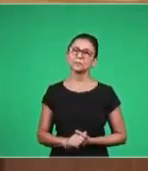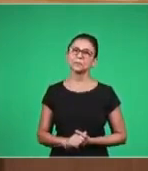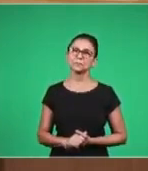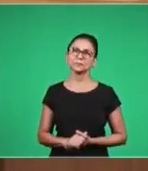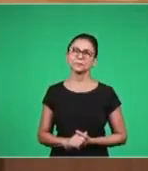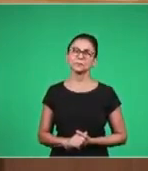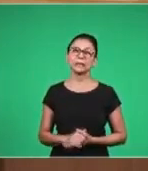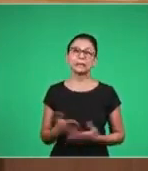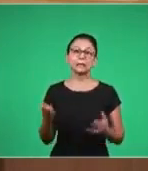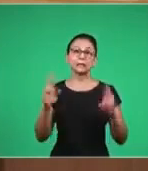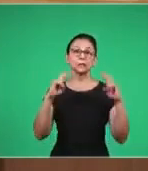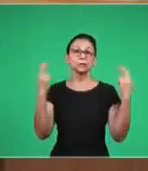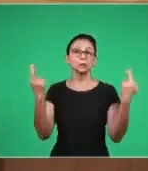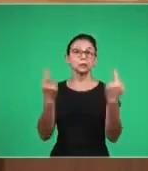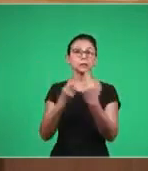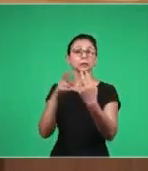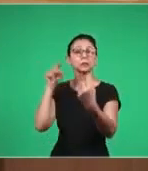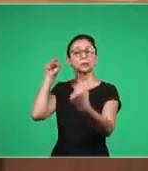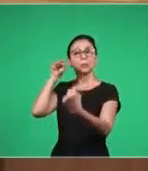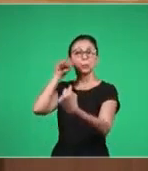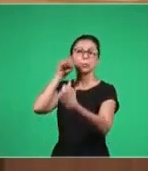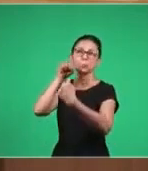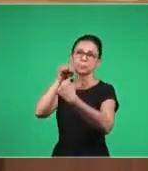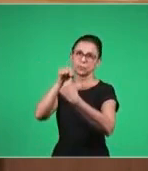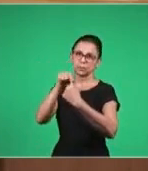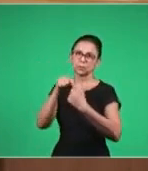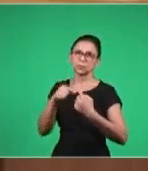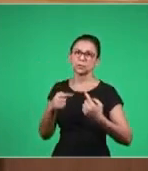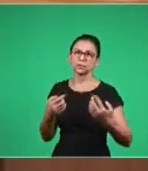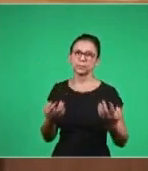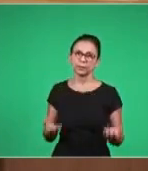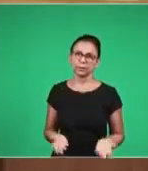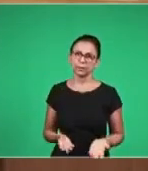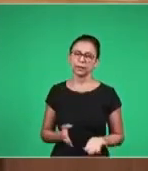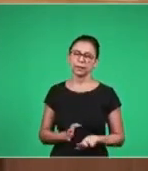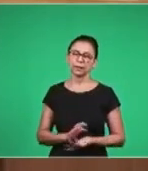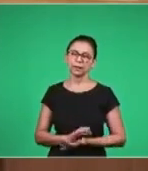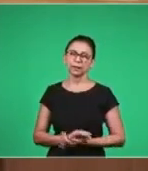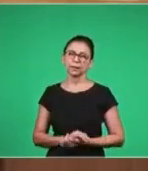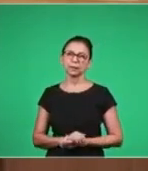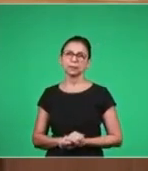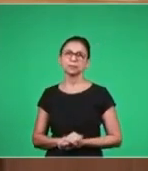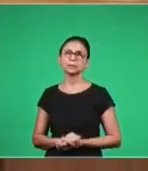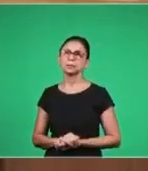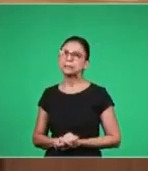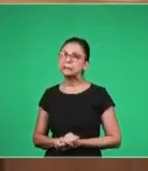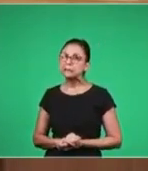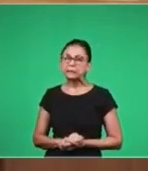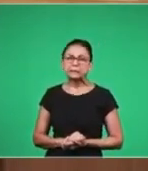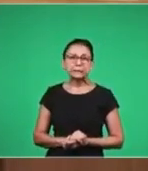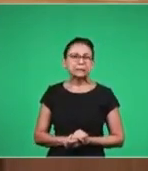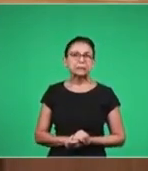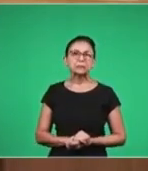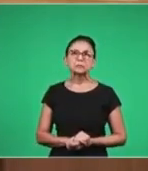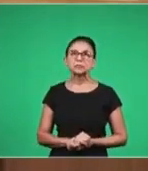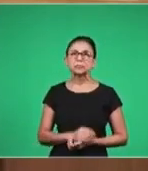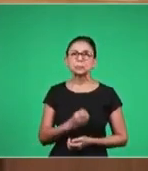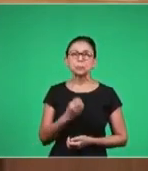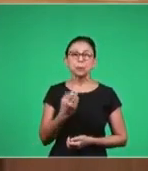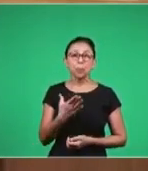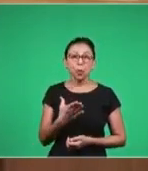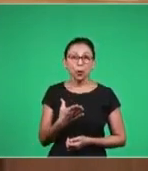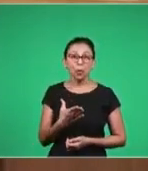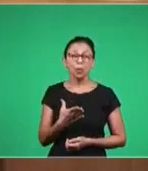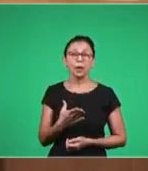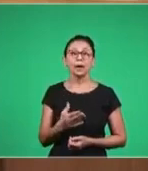and the objectives for that reunion that we had, for that gathering, was to...